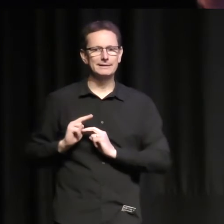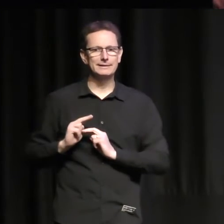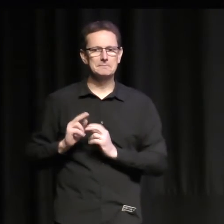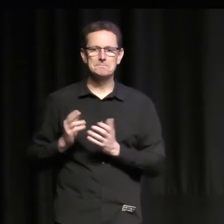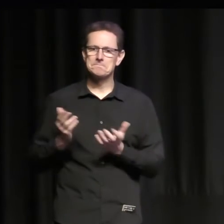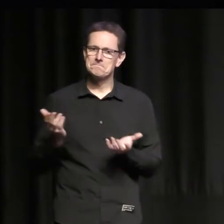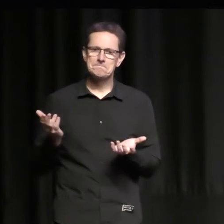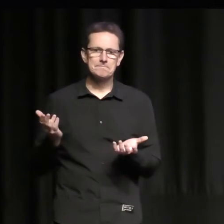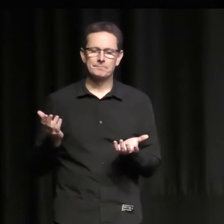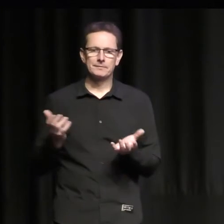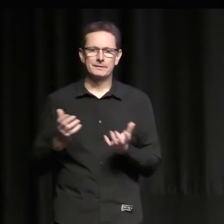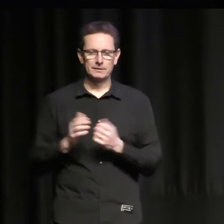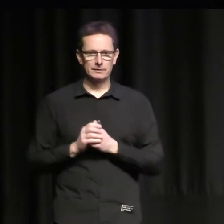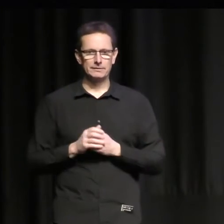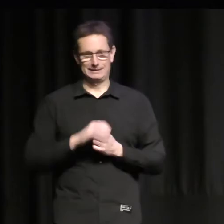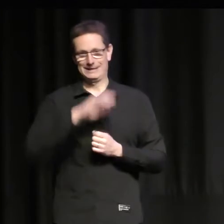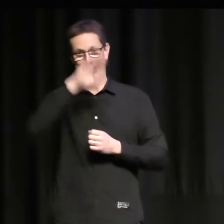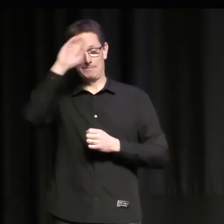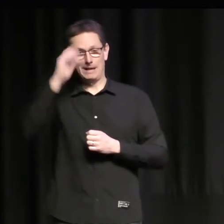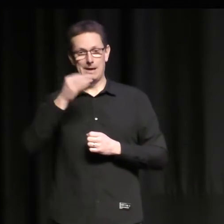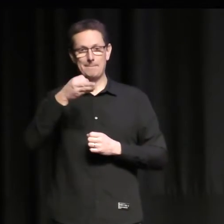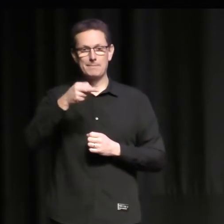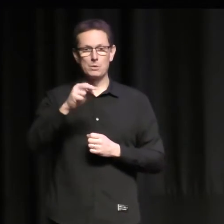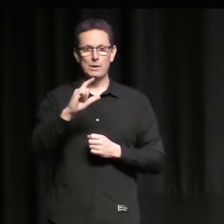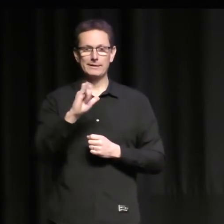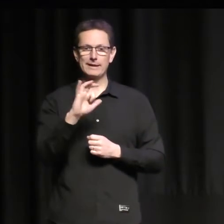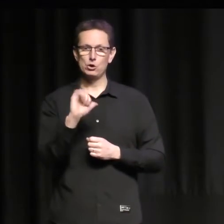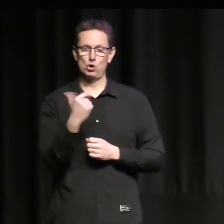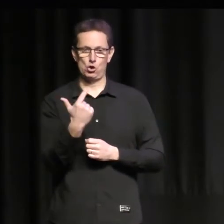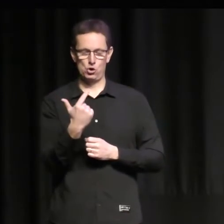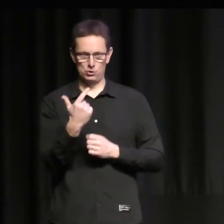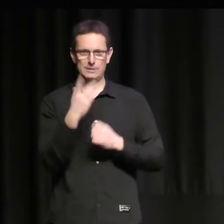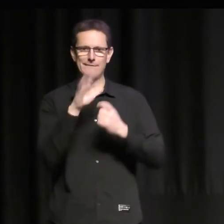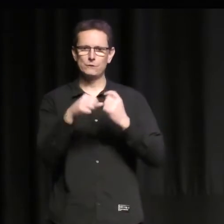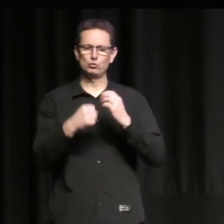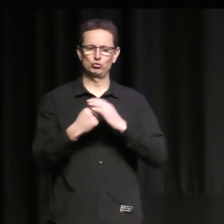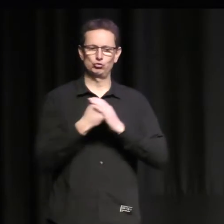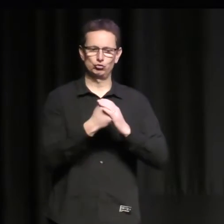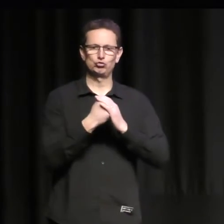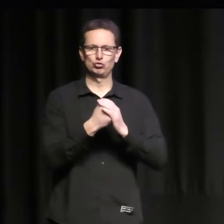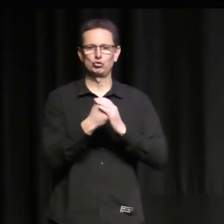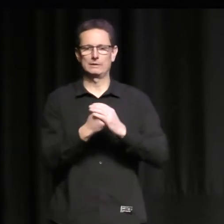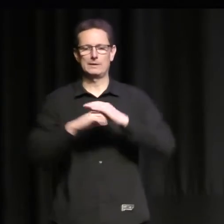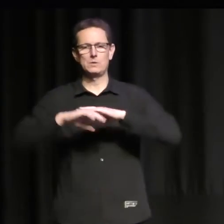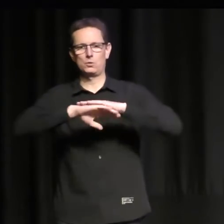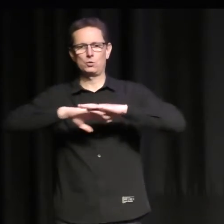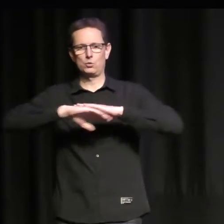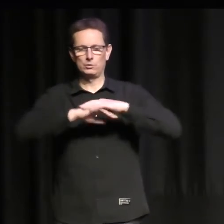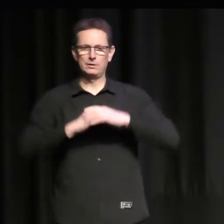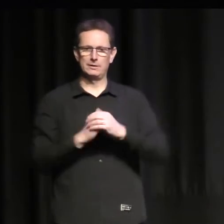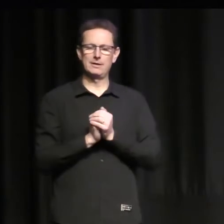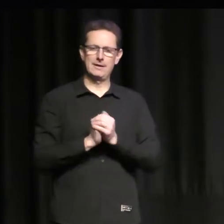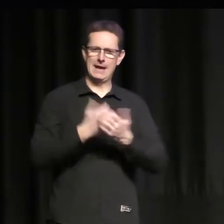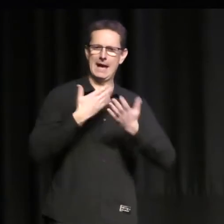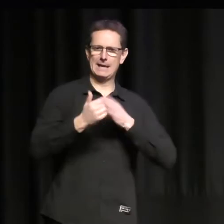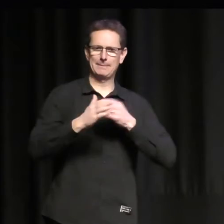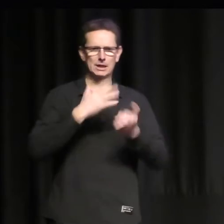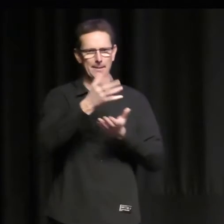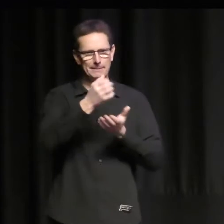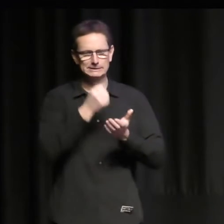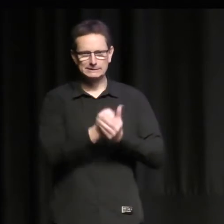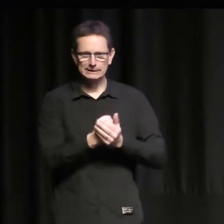The old proletariat, which was the support base of the Social Democrats, the Labour parties, the trade